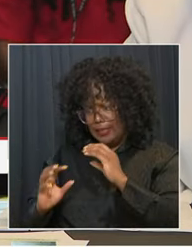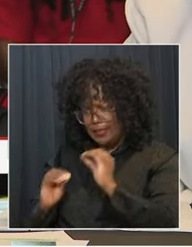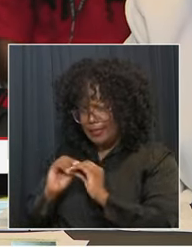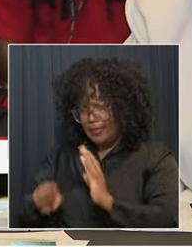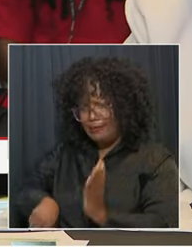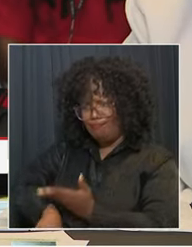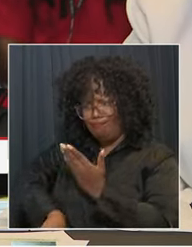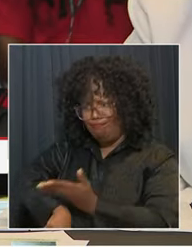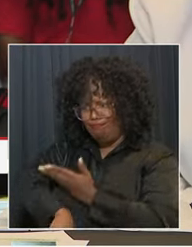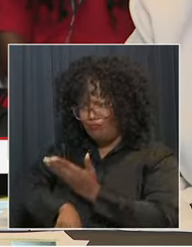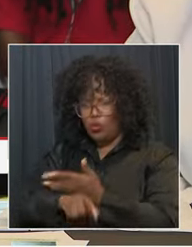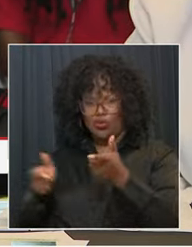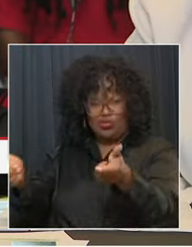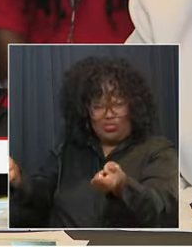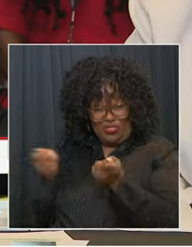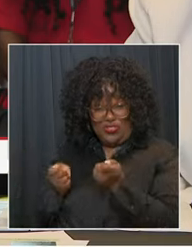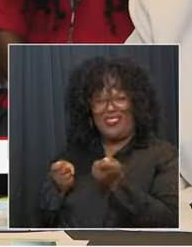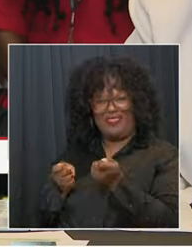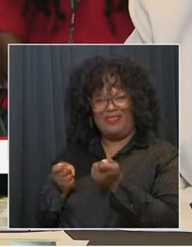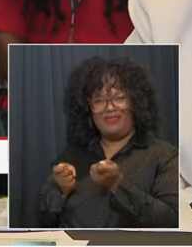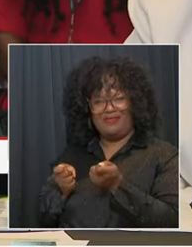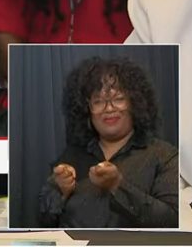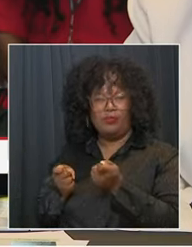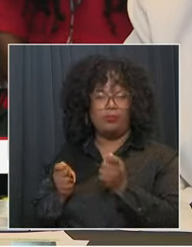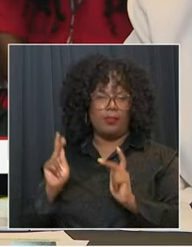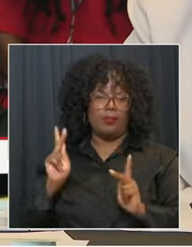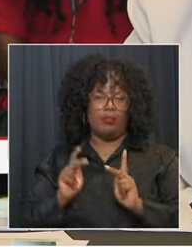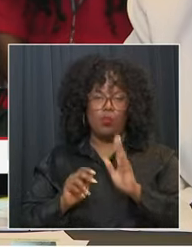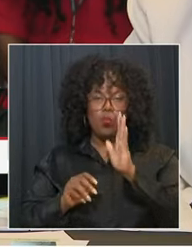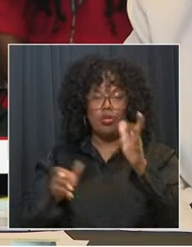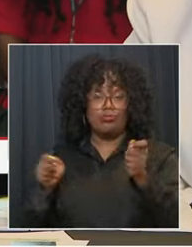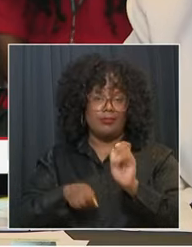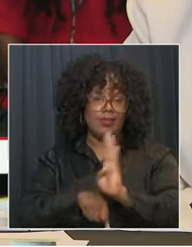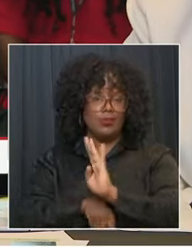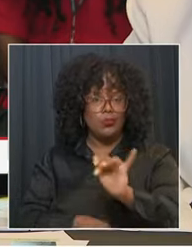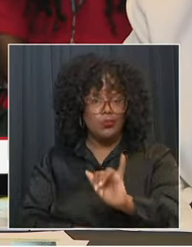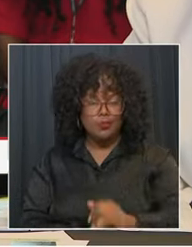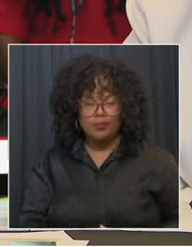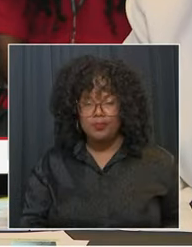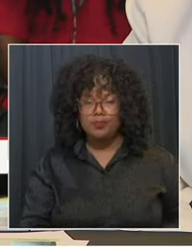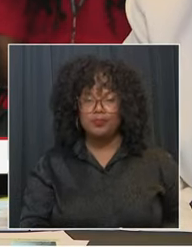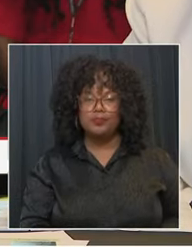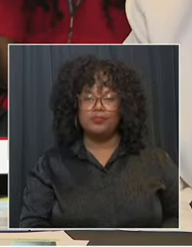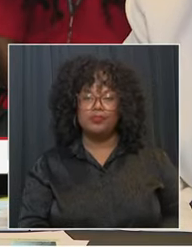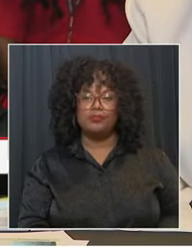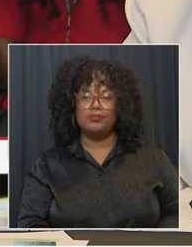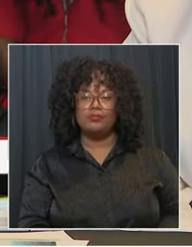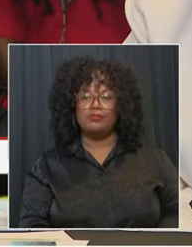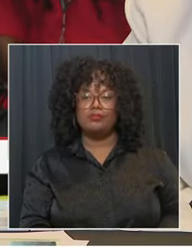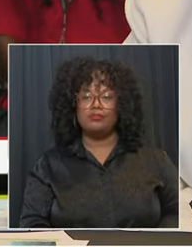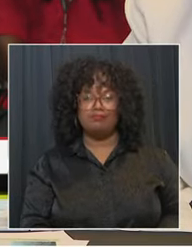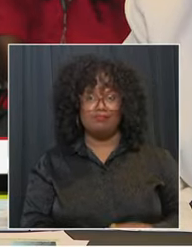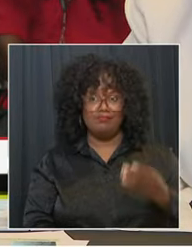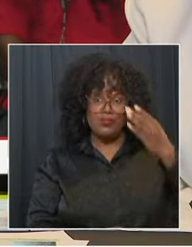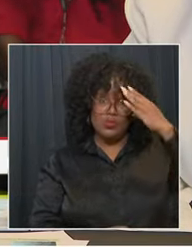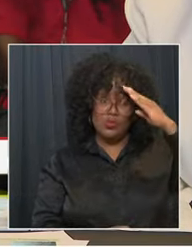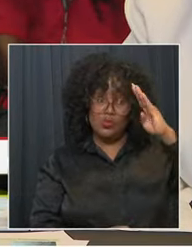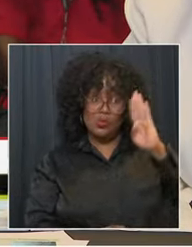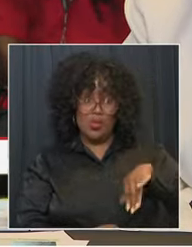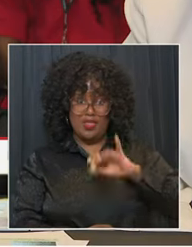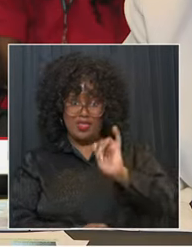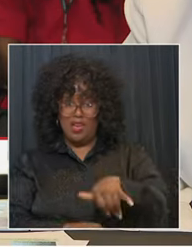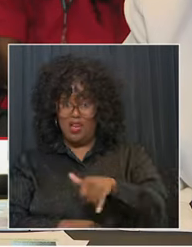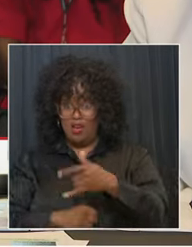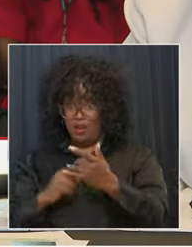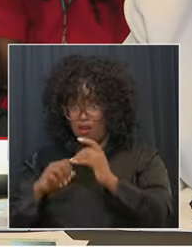attracted to that site will continue to spur interest in underdeveloped parts of Ward